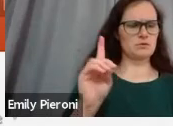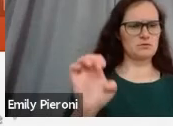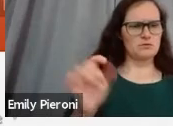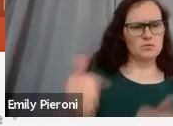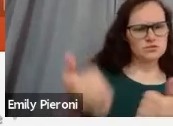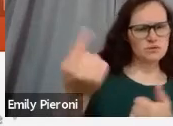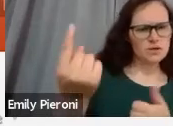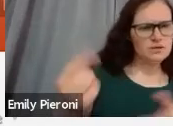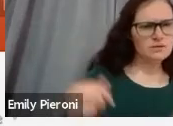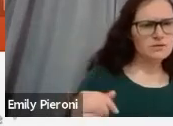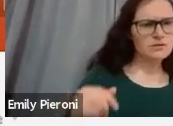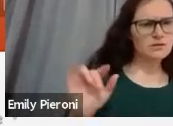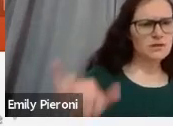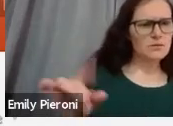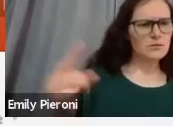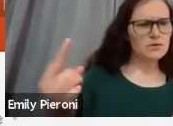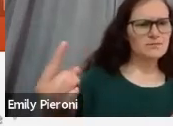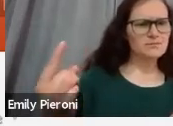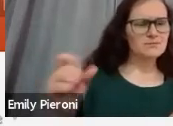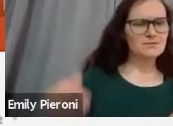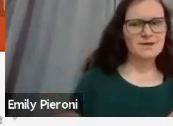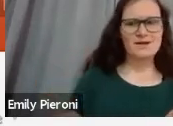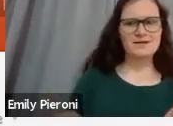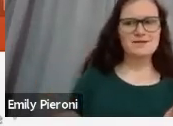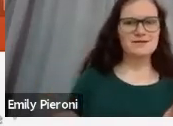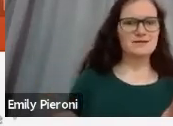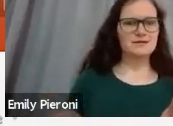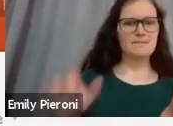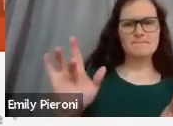slideshow? Yeah, that's what I thought I had it in.